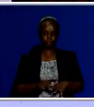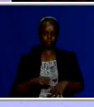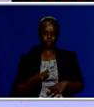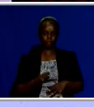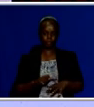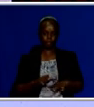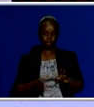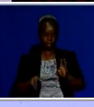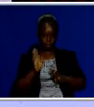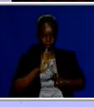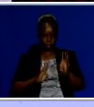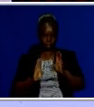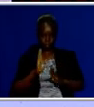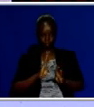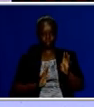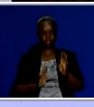A habit